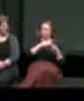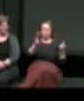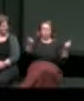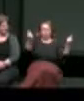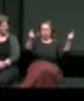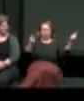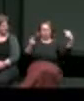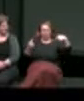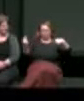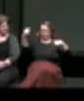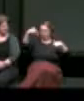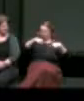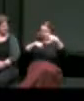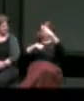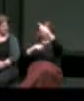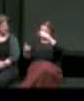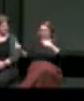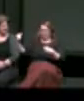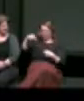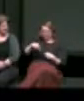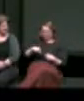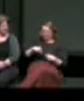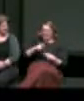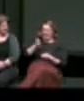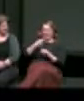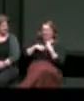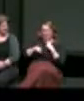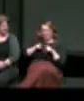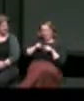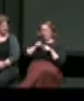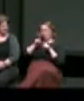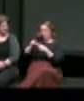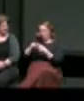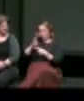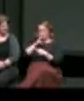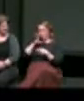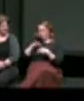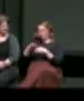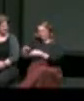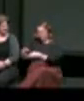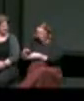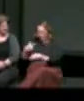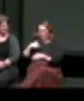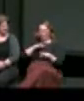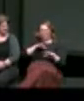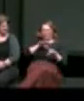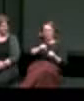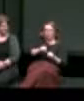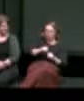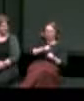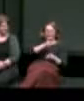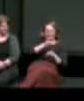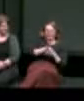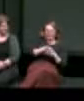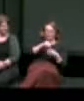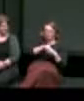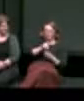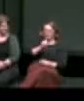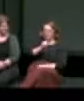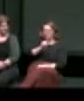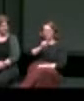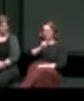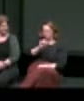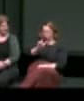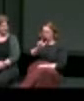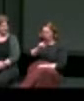those overflows occurring to the river, we're capturing those and those are stored in the tunnel. We have another